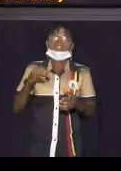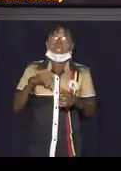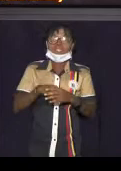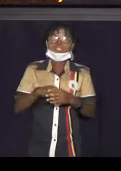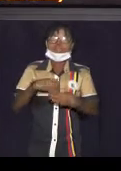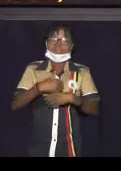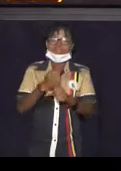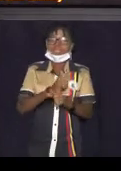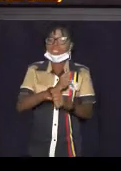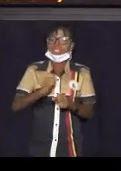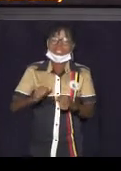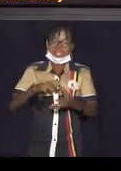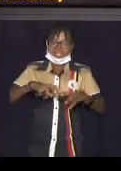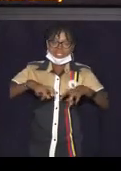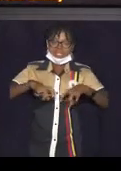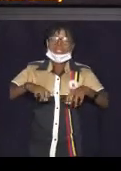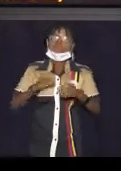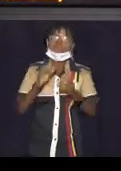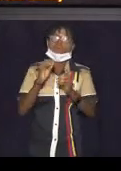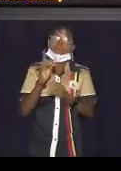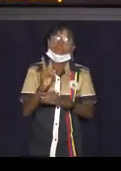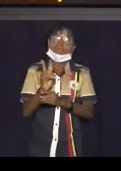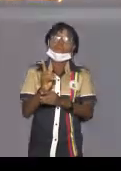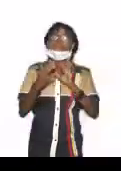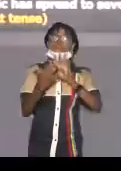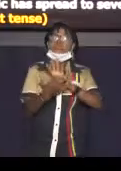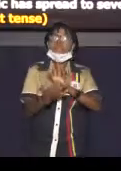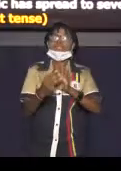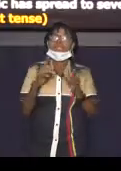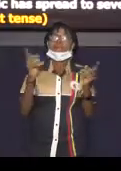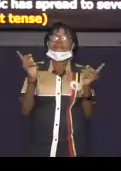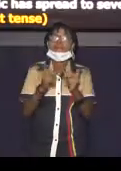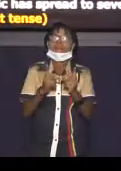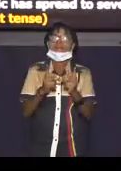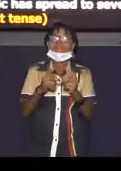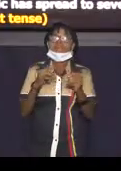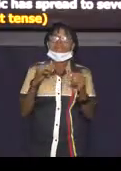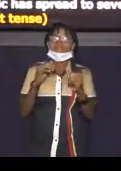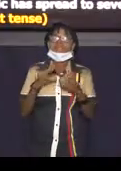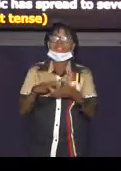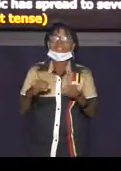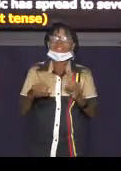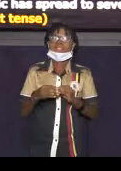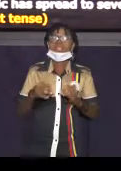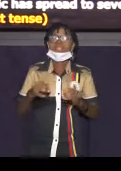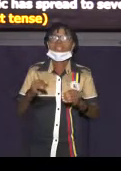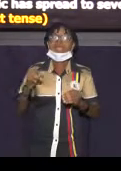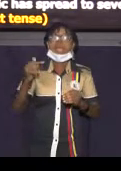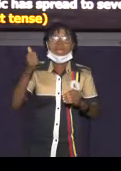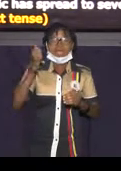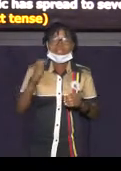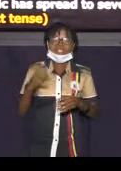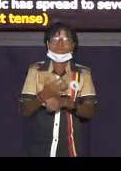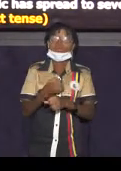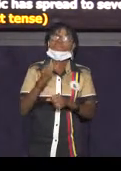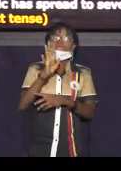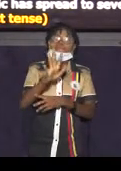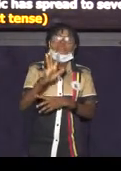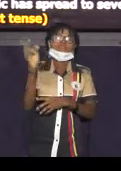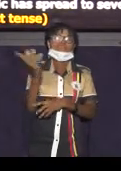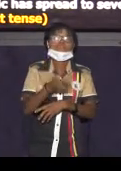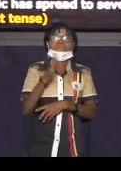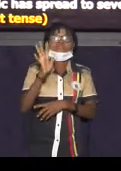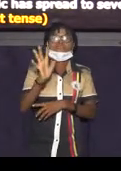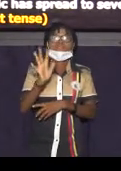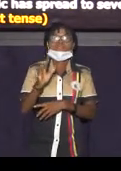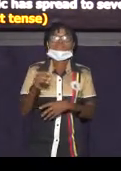researches. Okay, so Auntie Fumi got 5 out of 5. What about you?